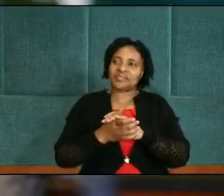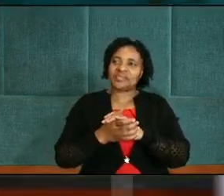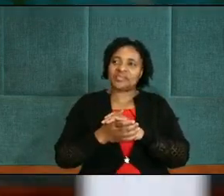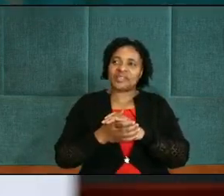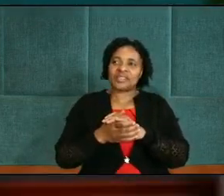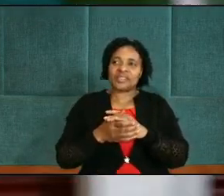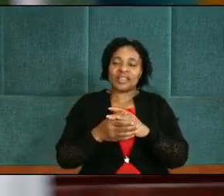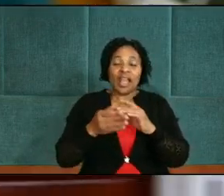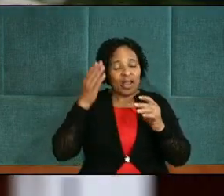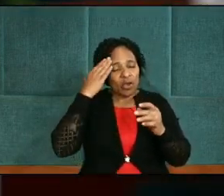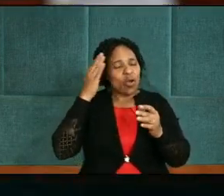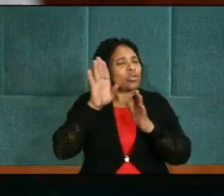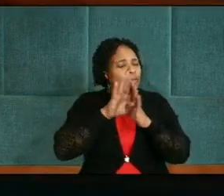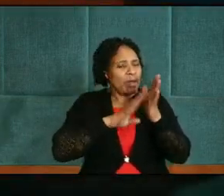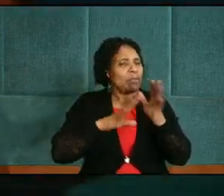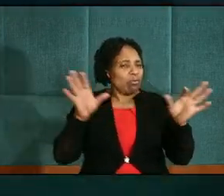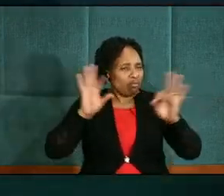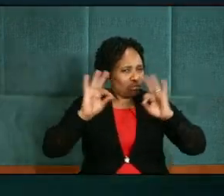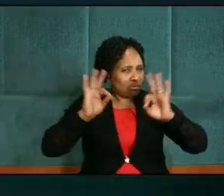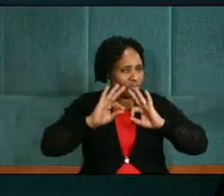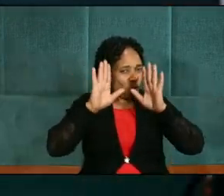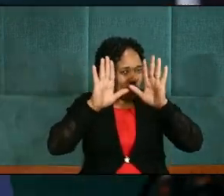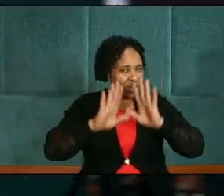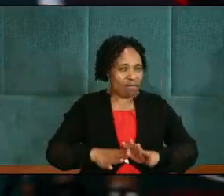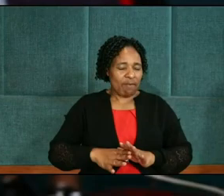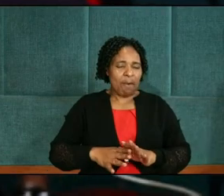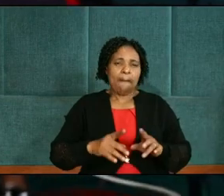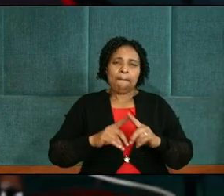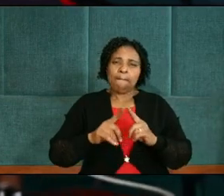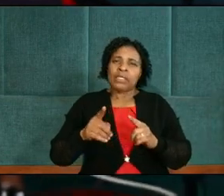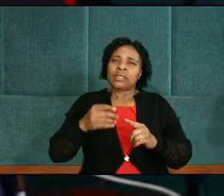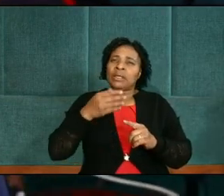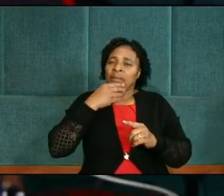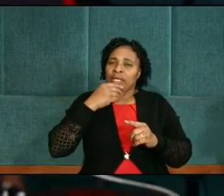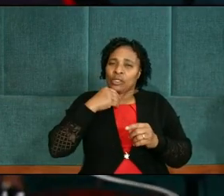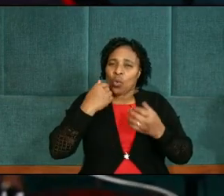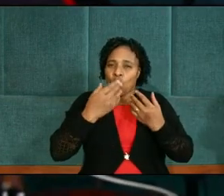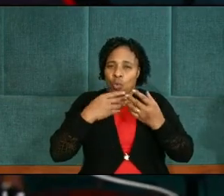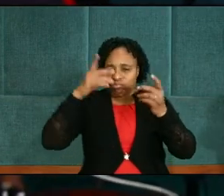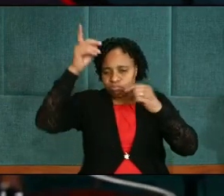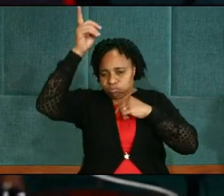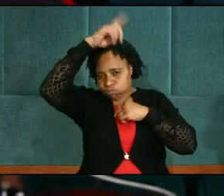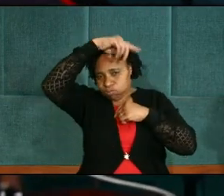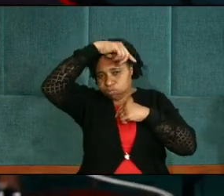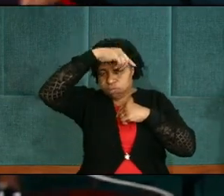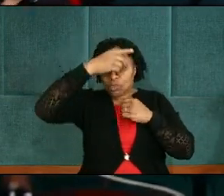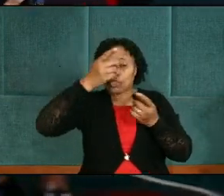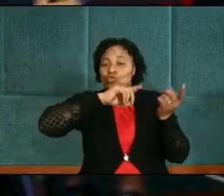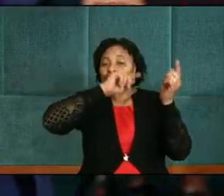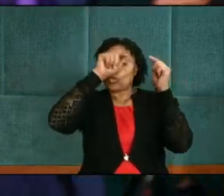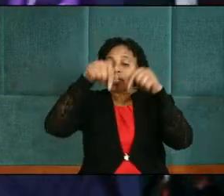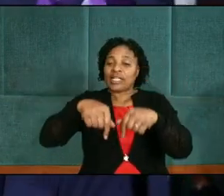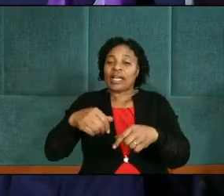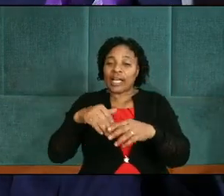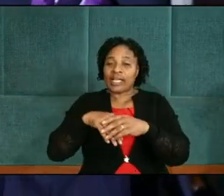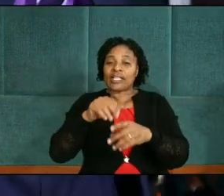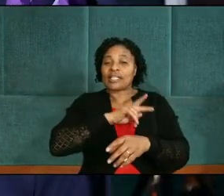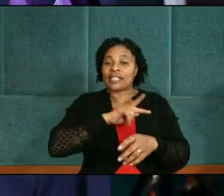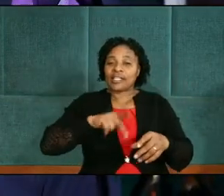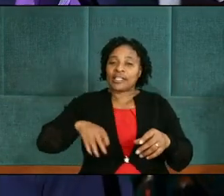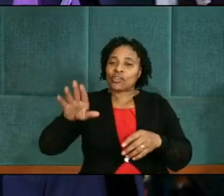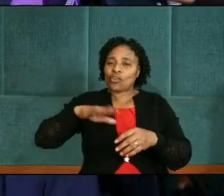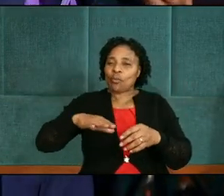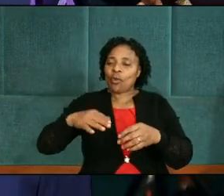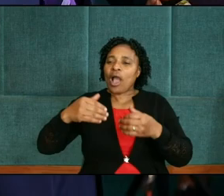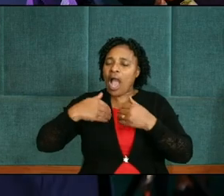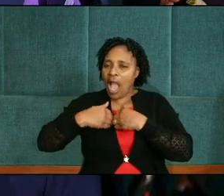I love Bible. Bible is just amazing. The guys who got the green light to come in to the kingdom, those on the right, when they